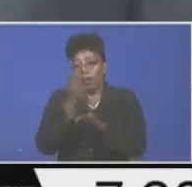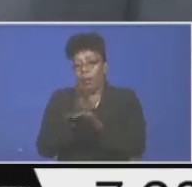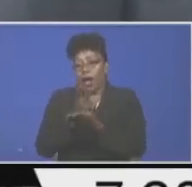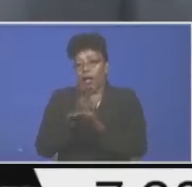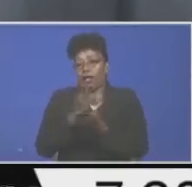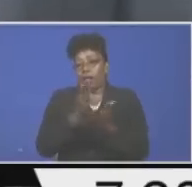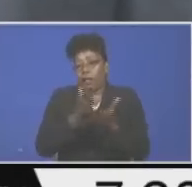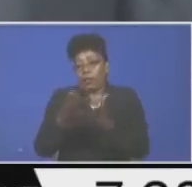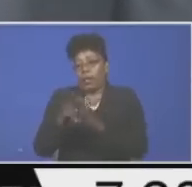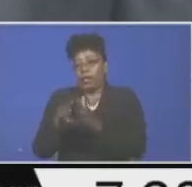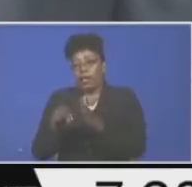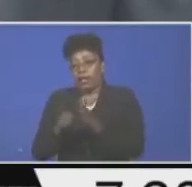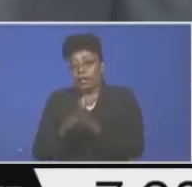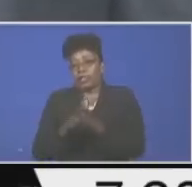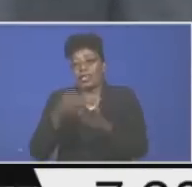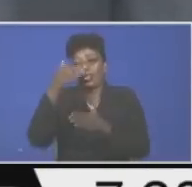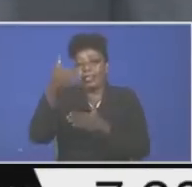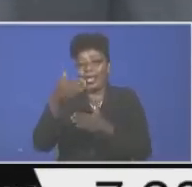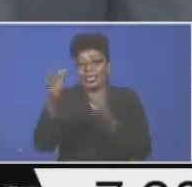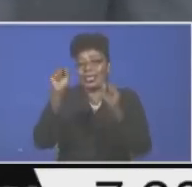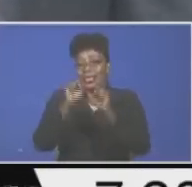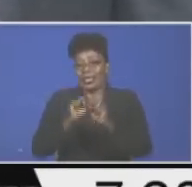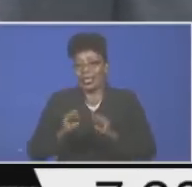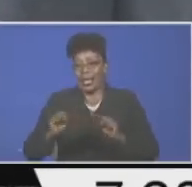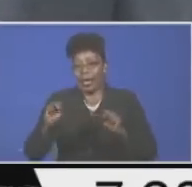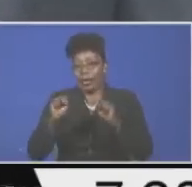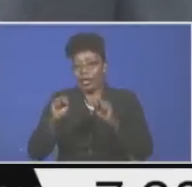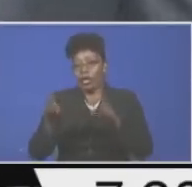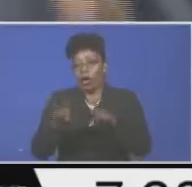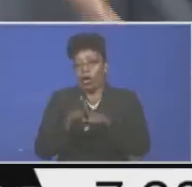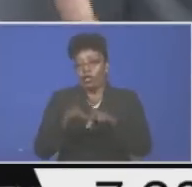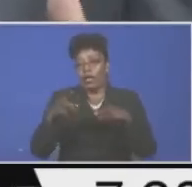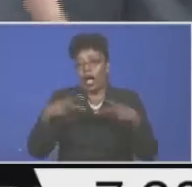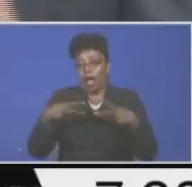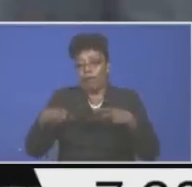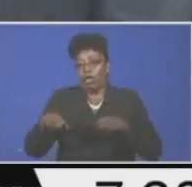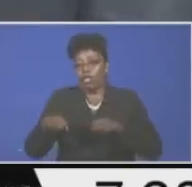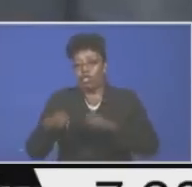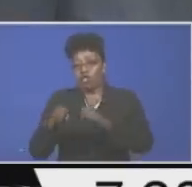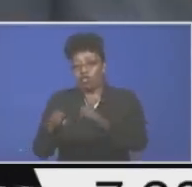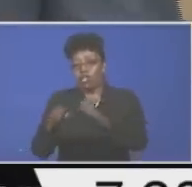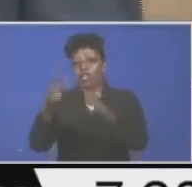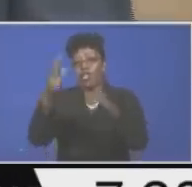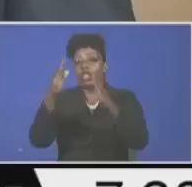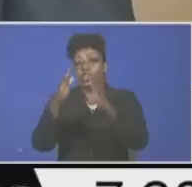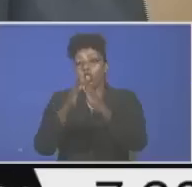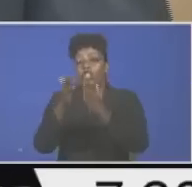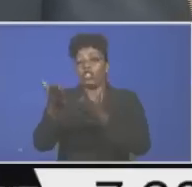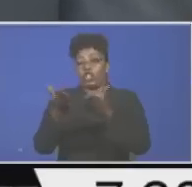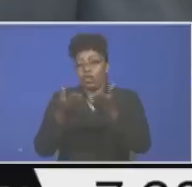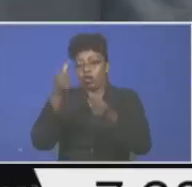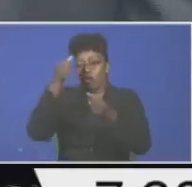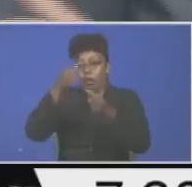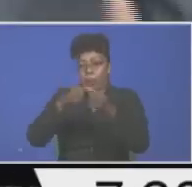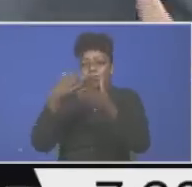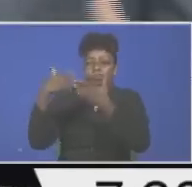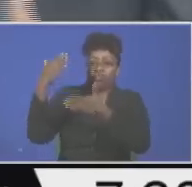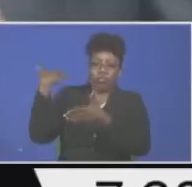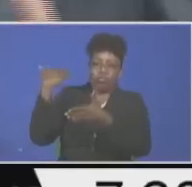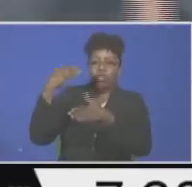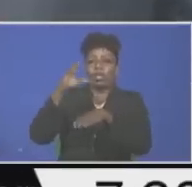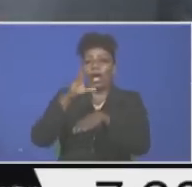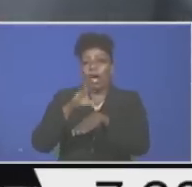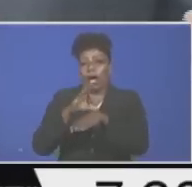in the Culmersville area next Saturday. Also, we will be having a street church service. We remember those days when we used to have